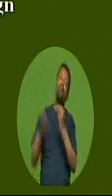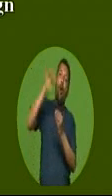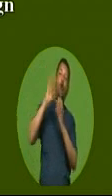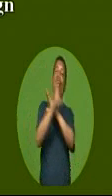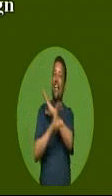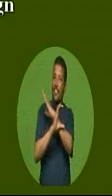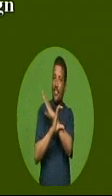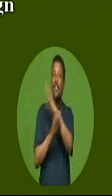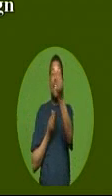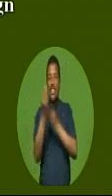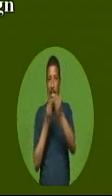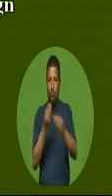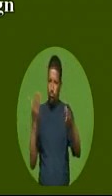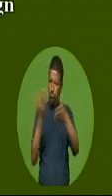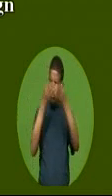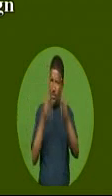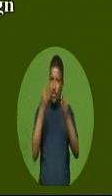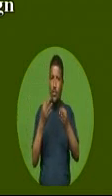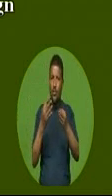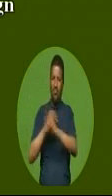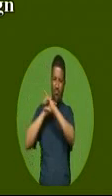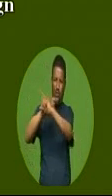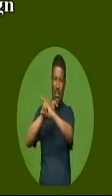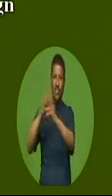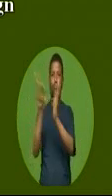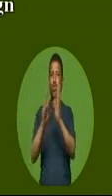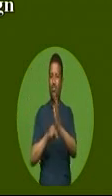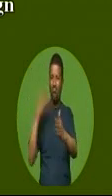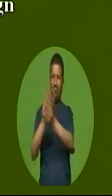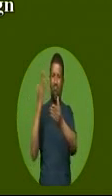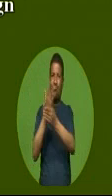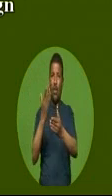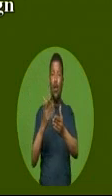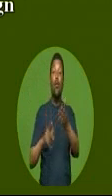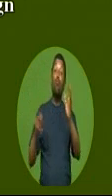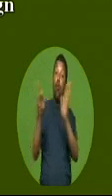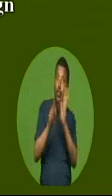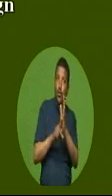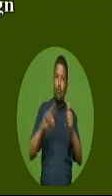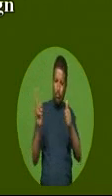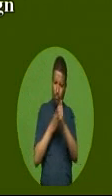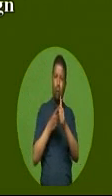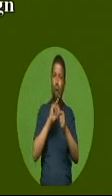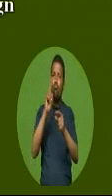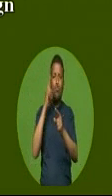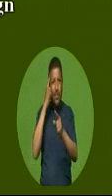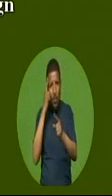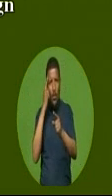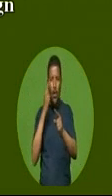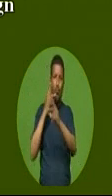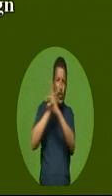Trade restrictions are protectionist policies intended primarily to protect